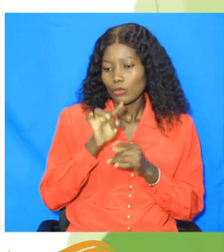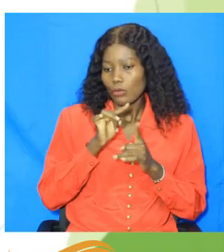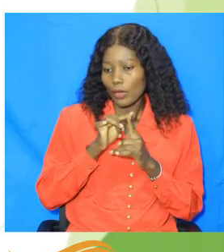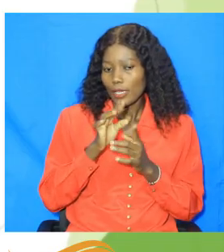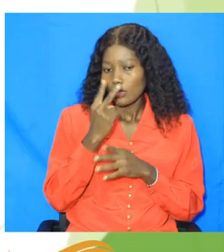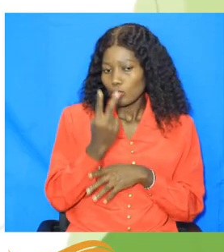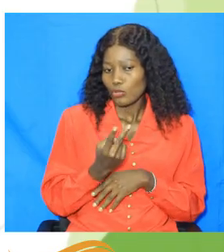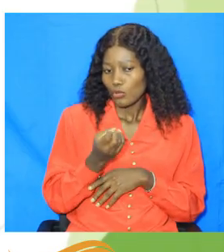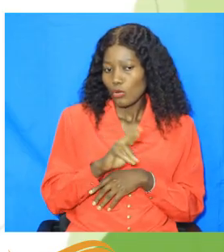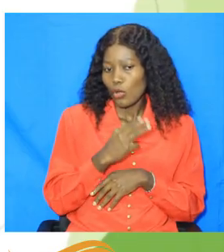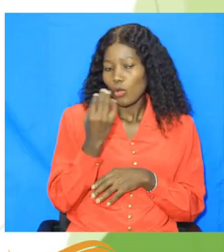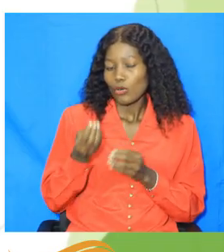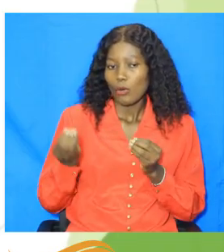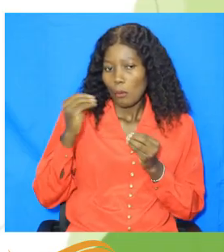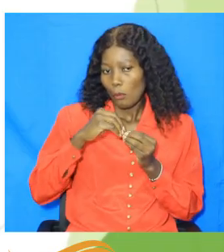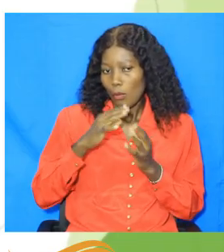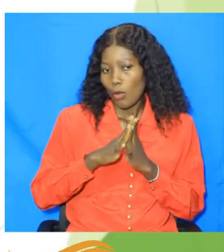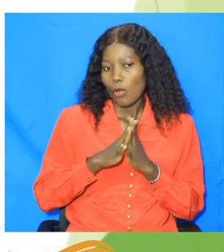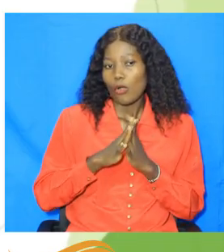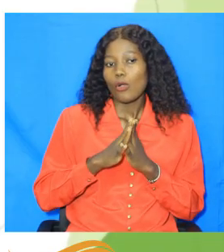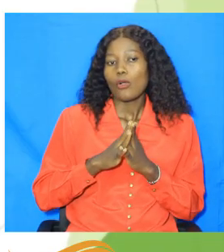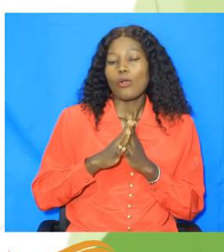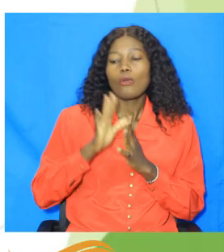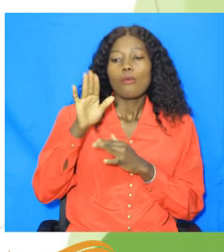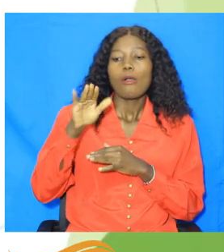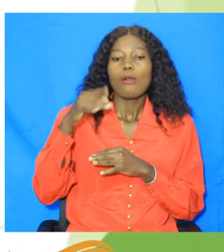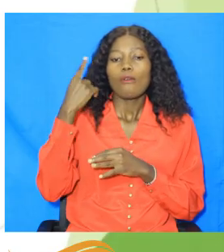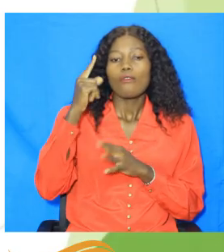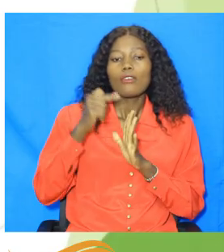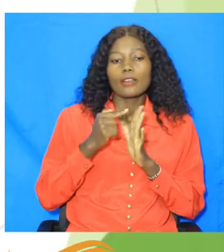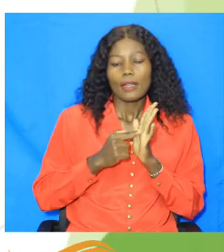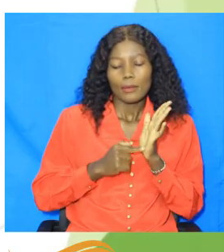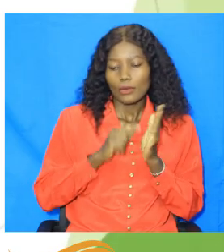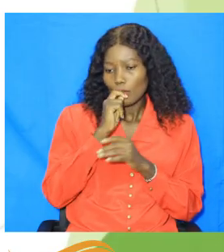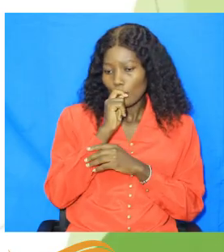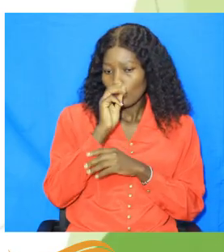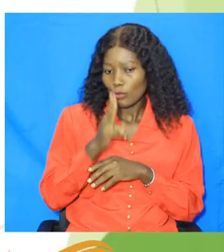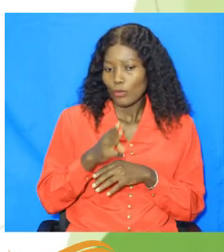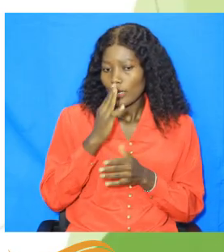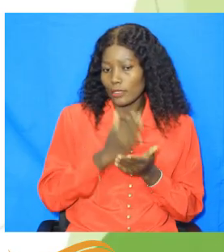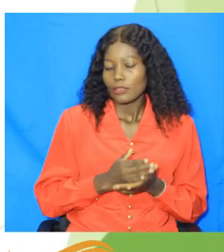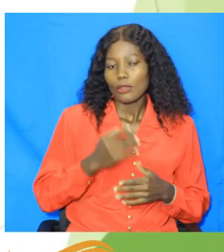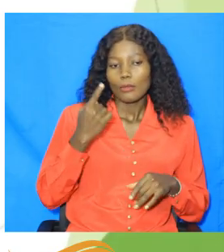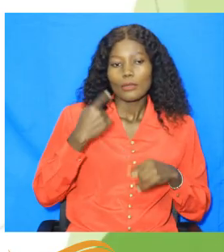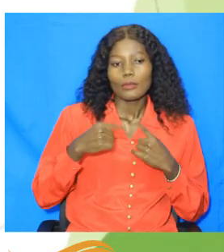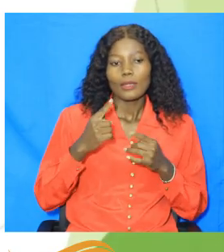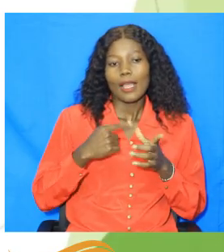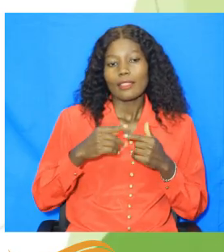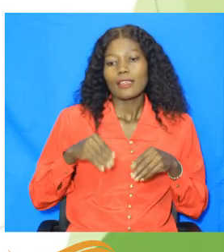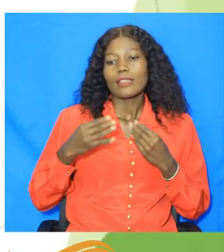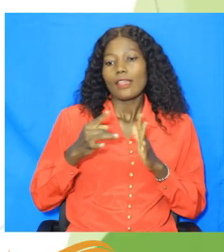or more judges signal for a point, the referee will yame or stop the bout and then award the